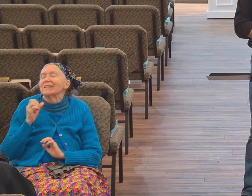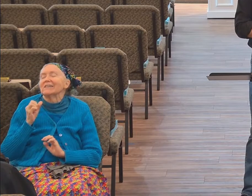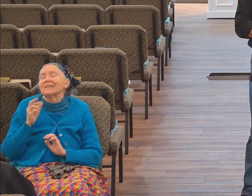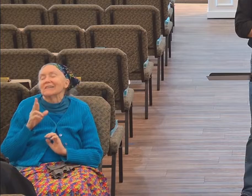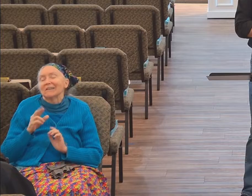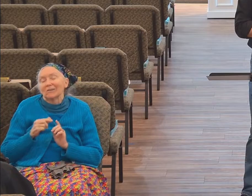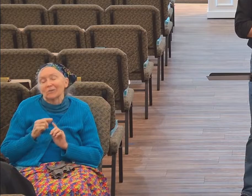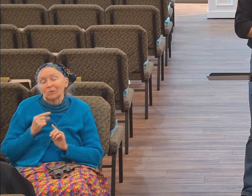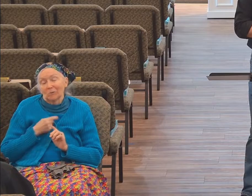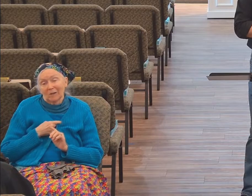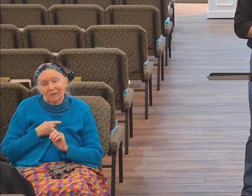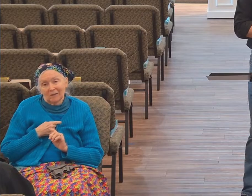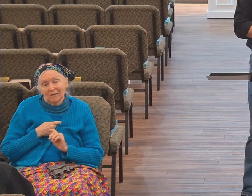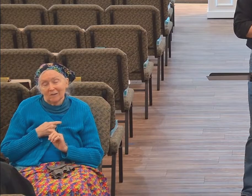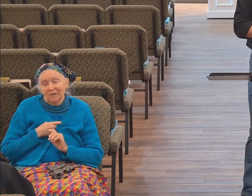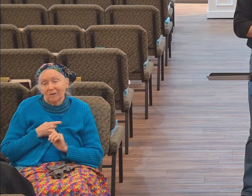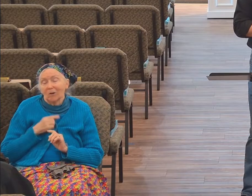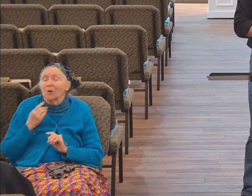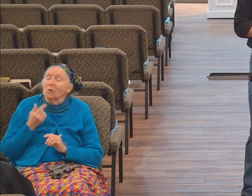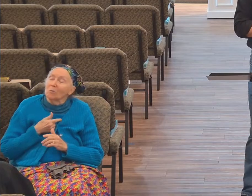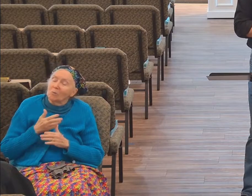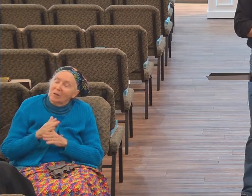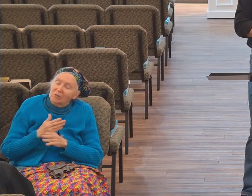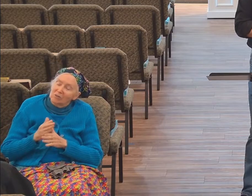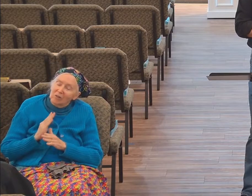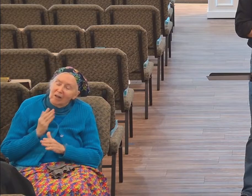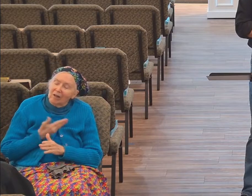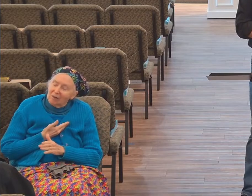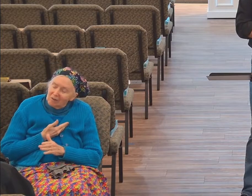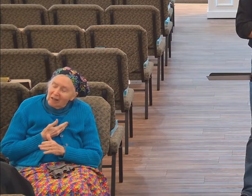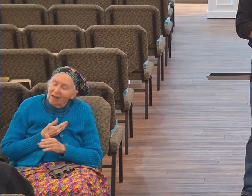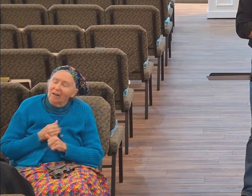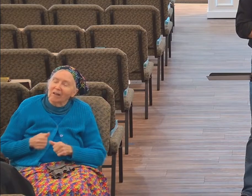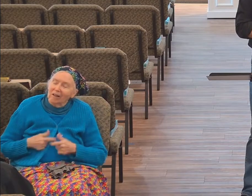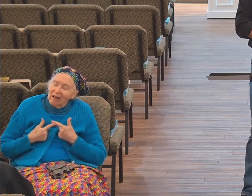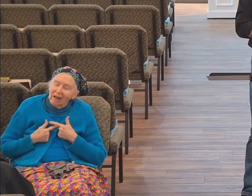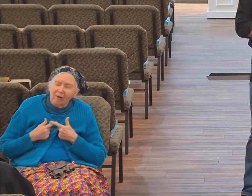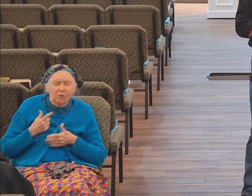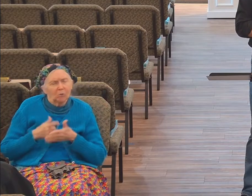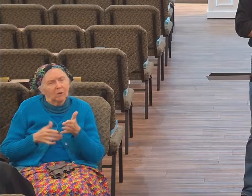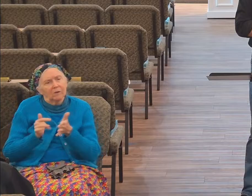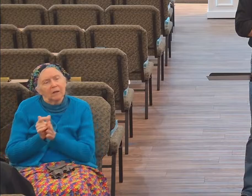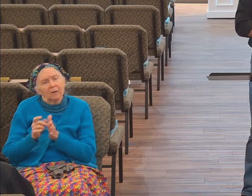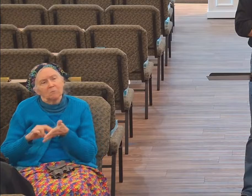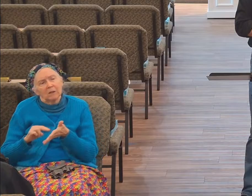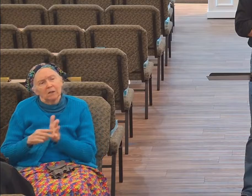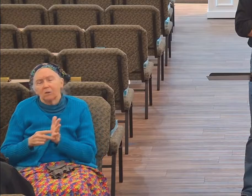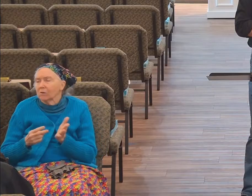He said we shared our own lives. What does that mean?